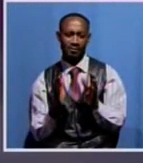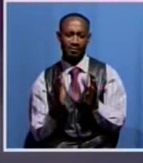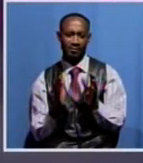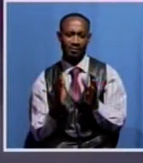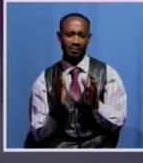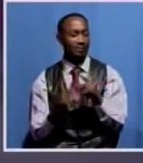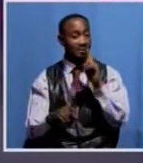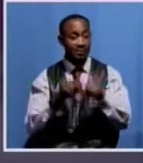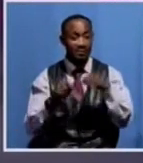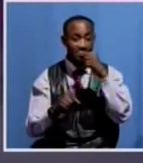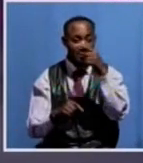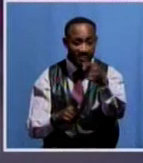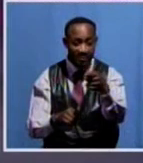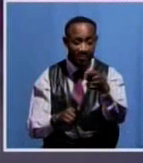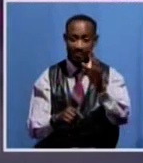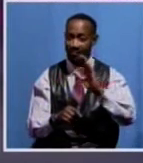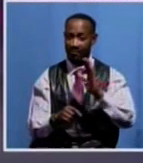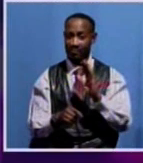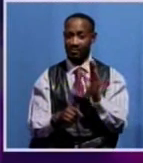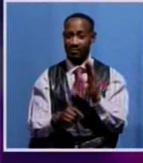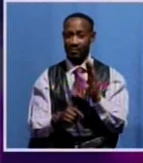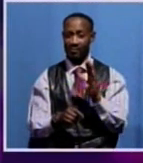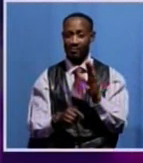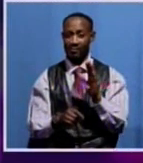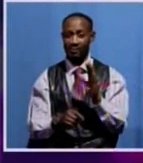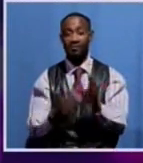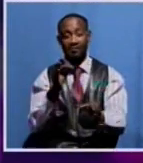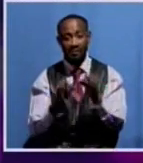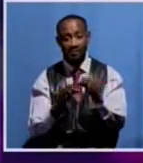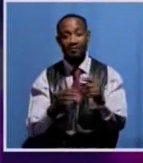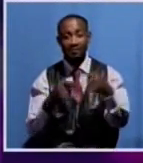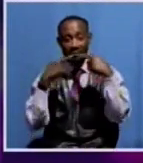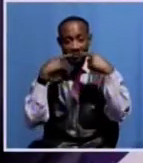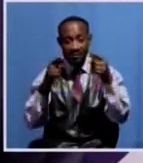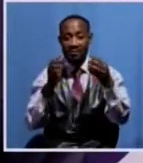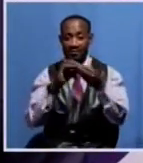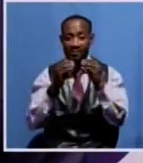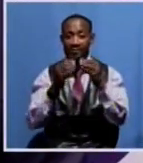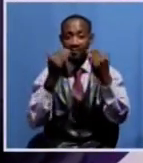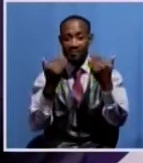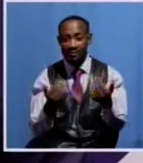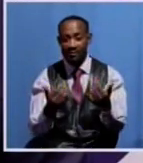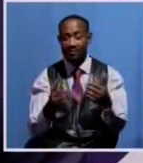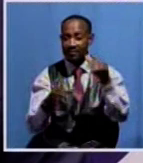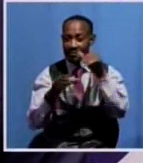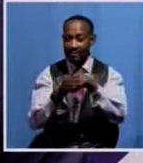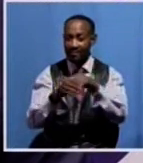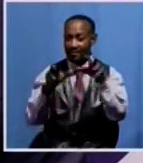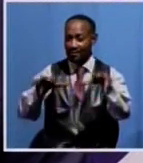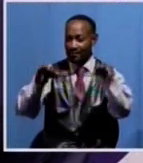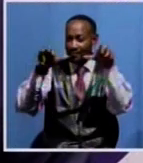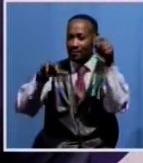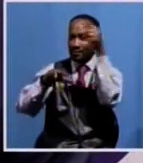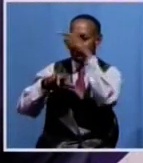won't tell you that, because that will be telling before. Because if I give you a number now, and then in the discussion, cabinet says